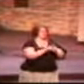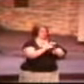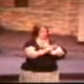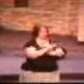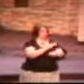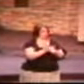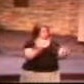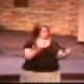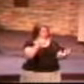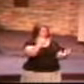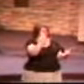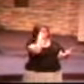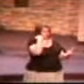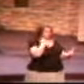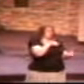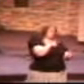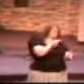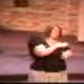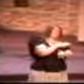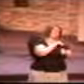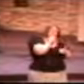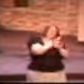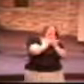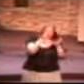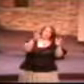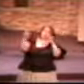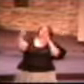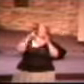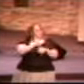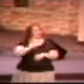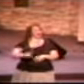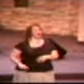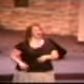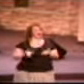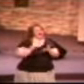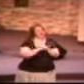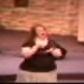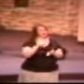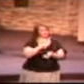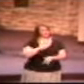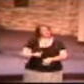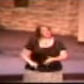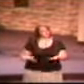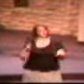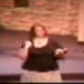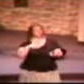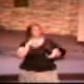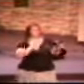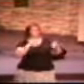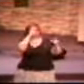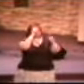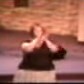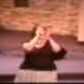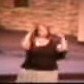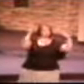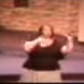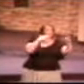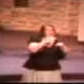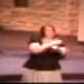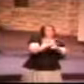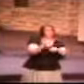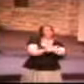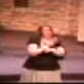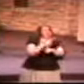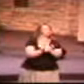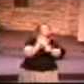because we sing hallelujah to a king that doesn't look like the king we might imagine we sing hallelujah to a